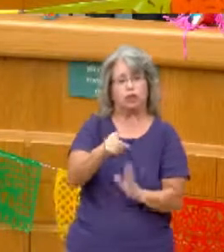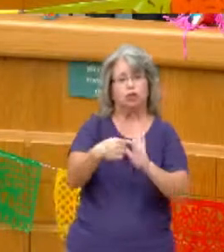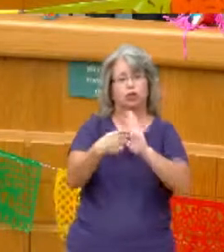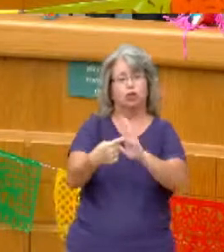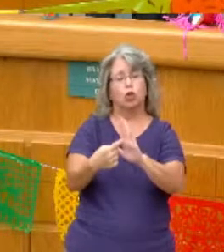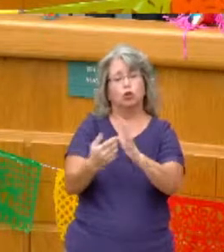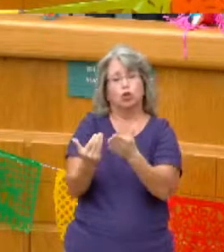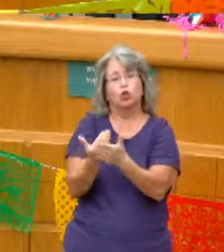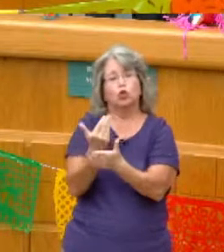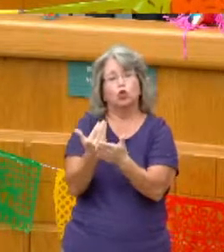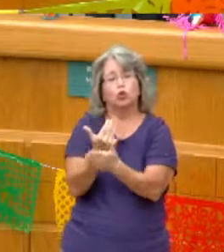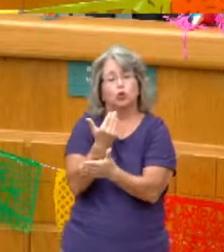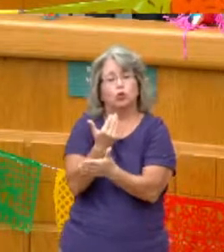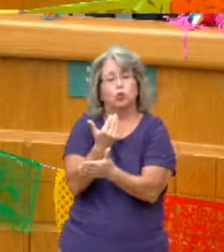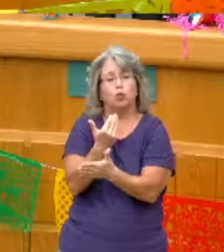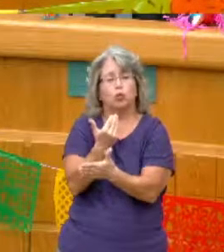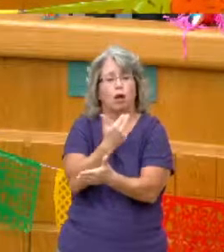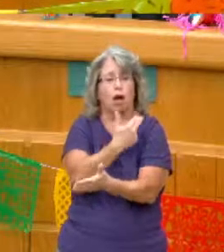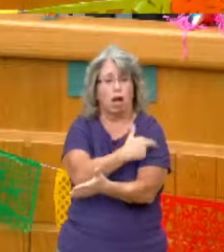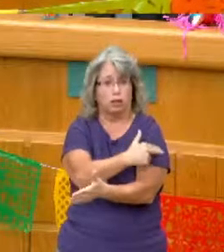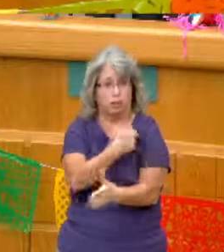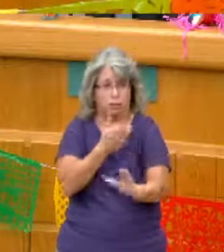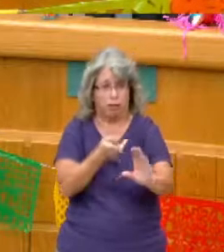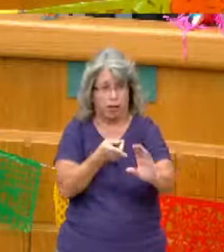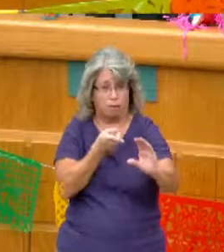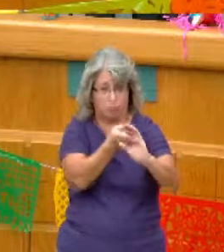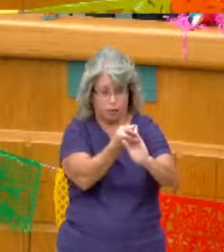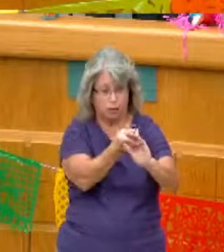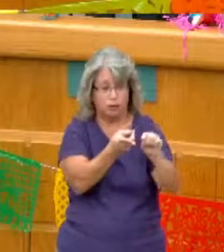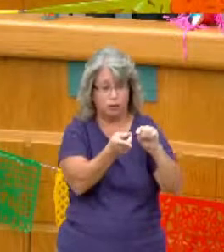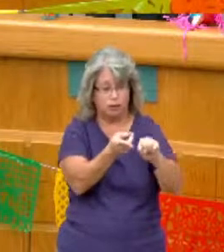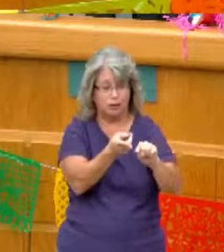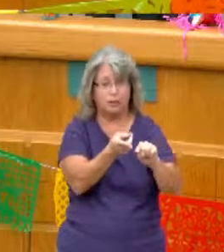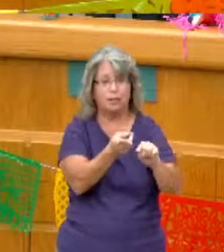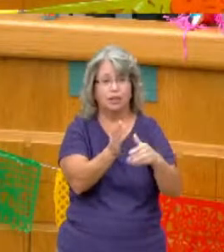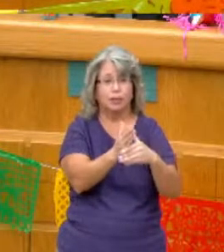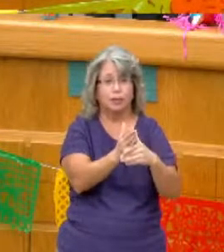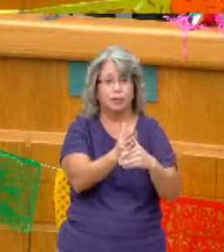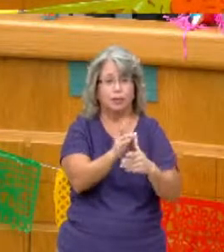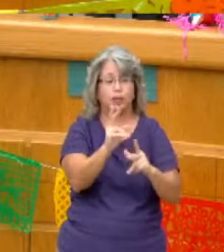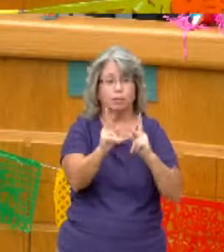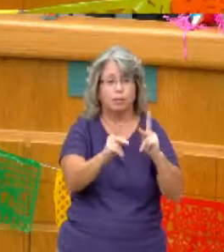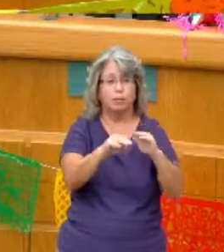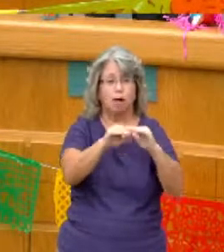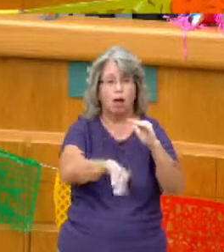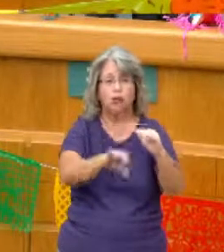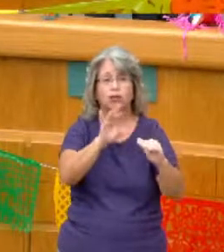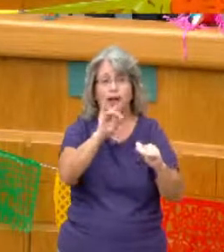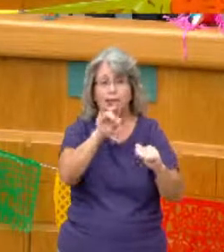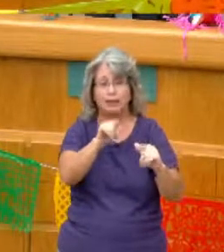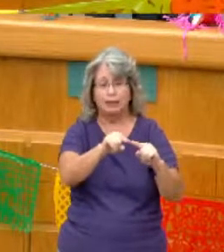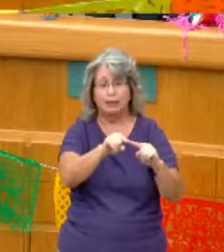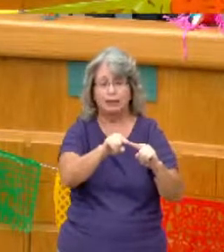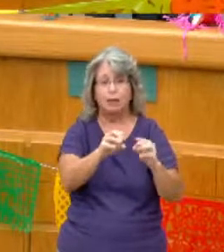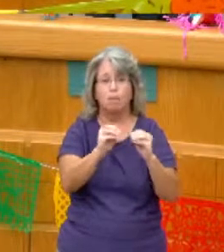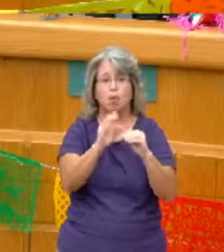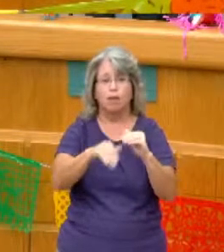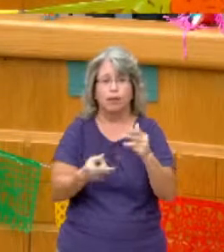of children under 18 years of age have more than doubled since the previous peak in